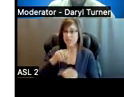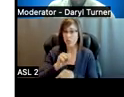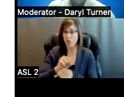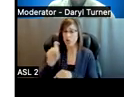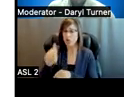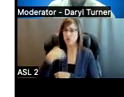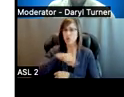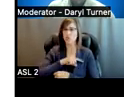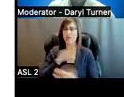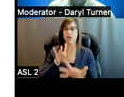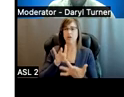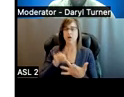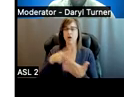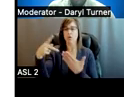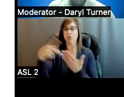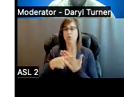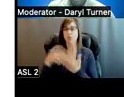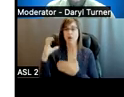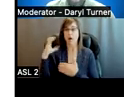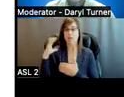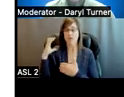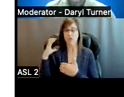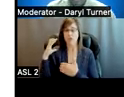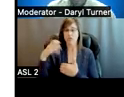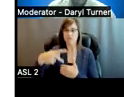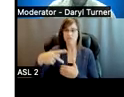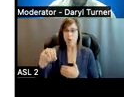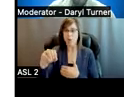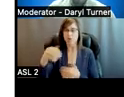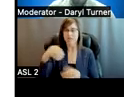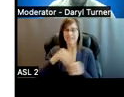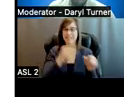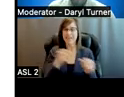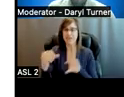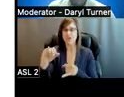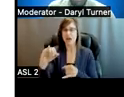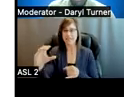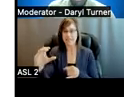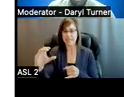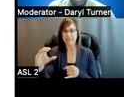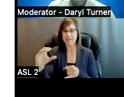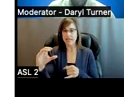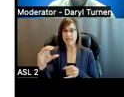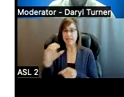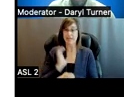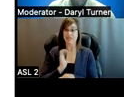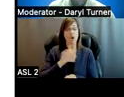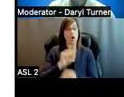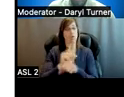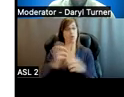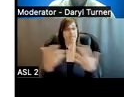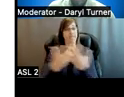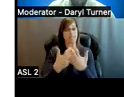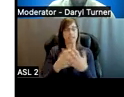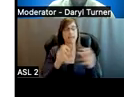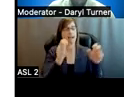we be contacting the program officers in the individual IC that our work fits into?